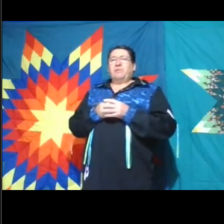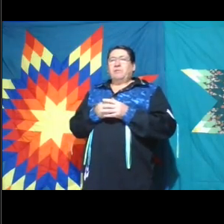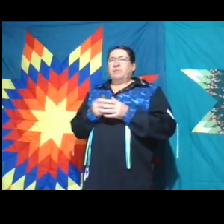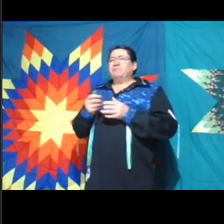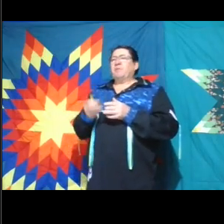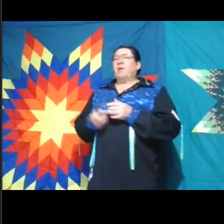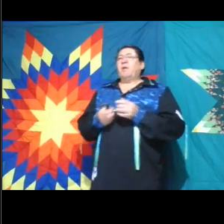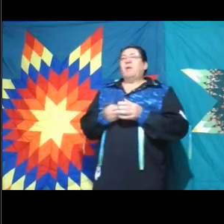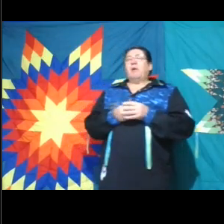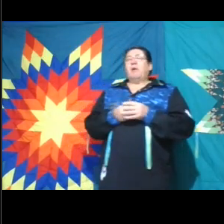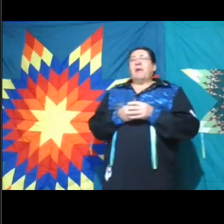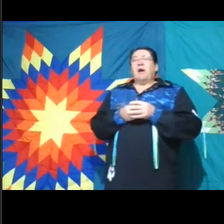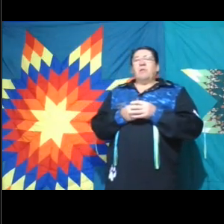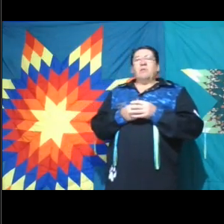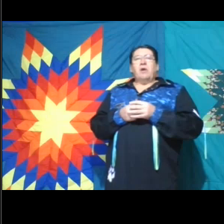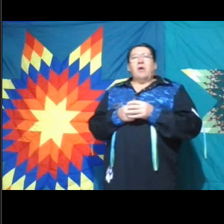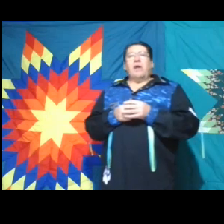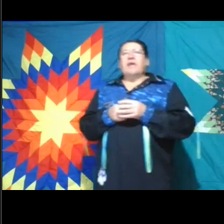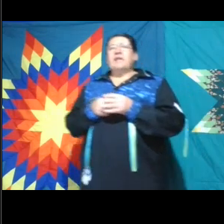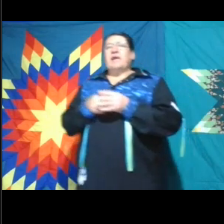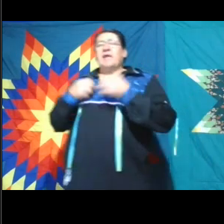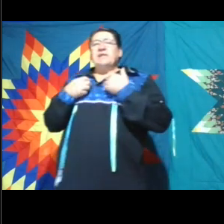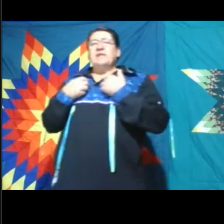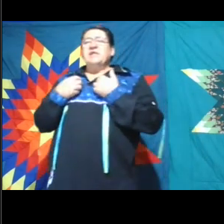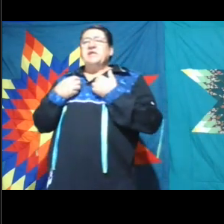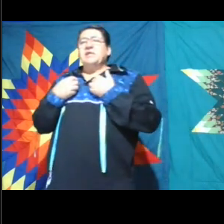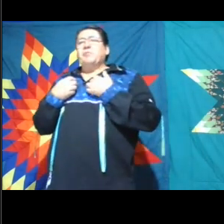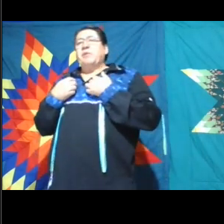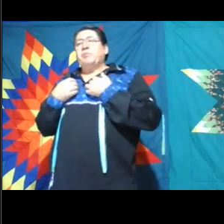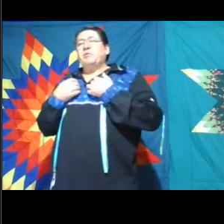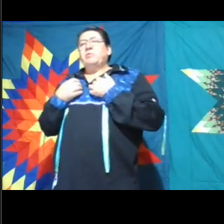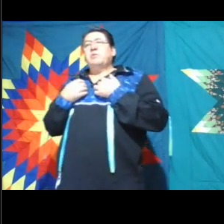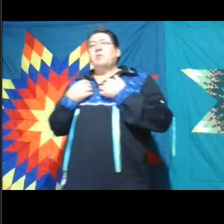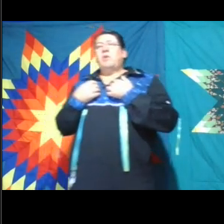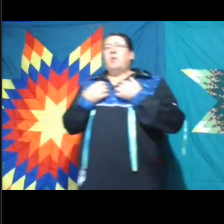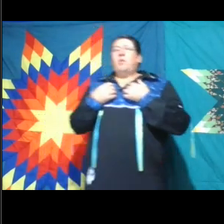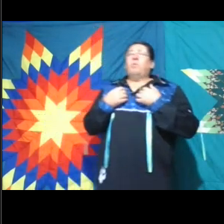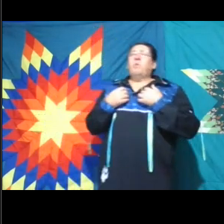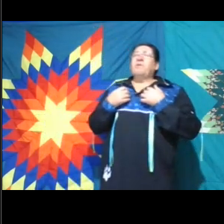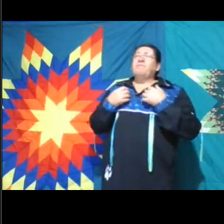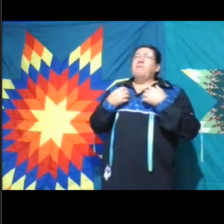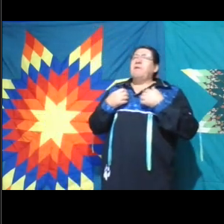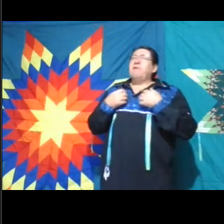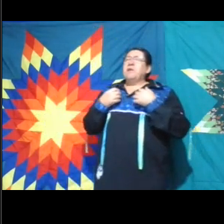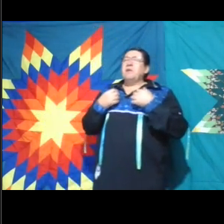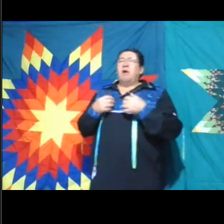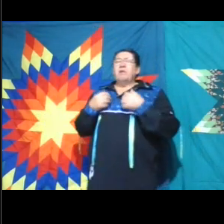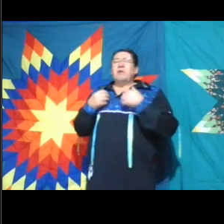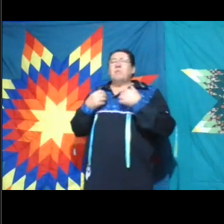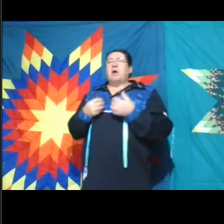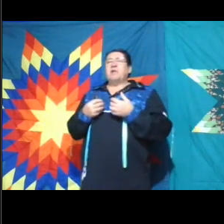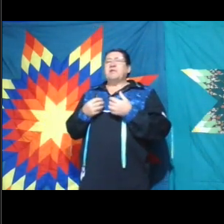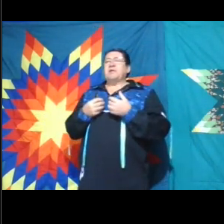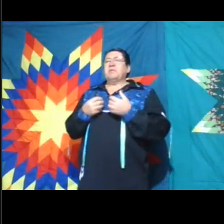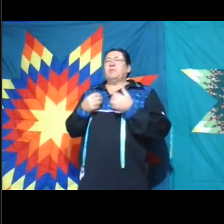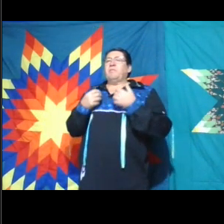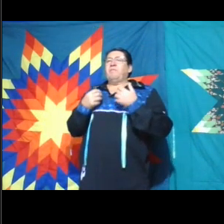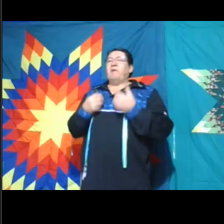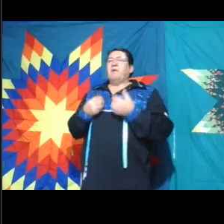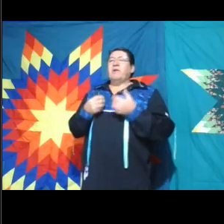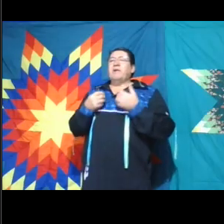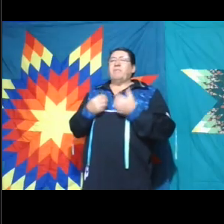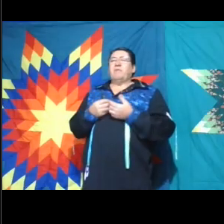barriers. Now, again, as Indigenous people, we're very non-homogeneous.